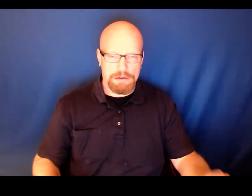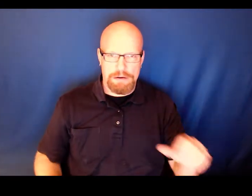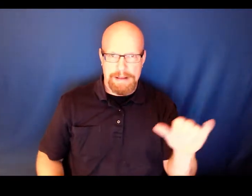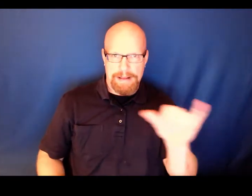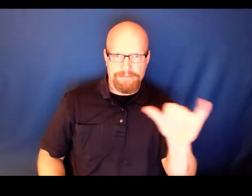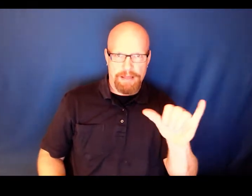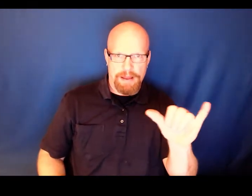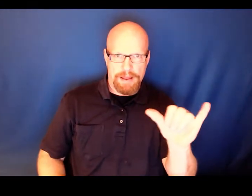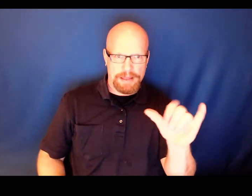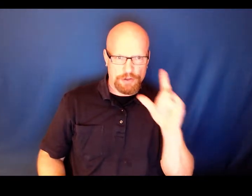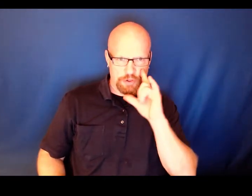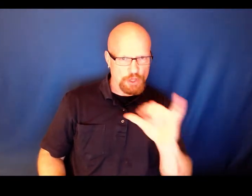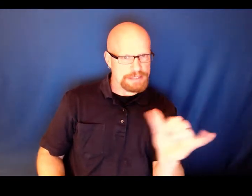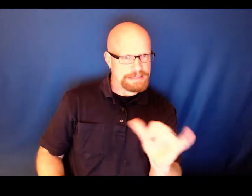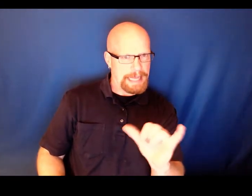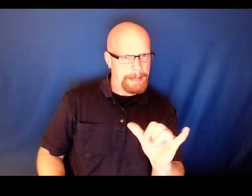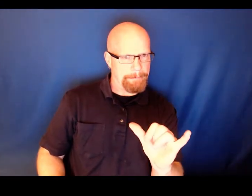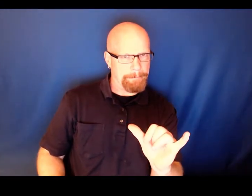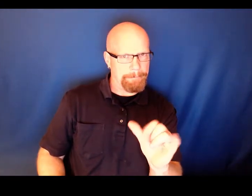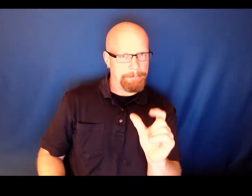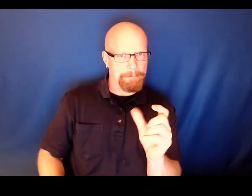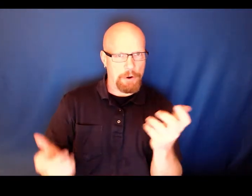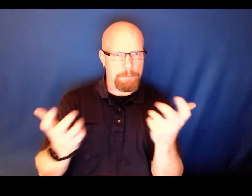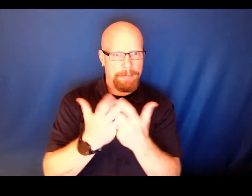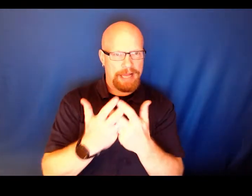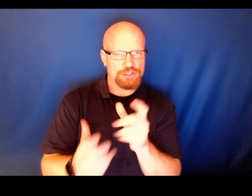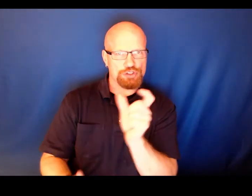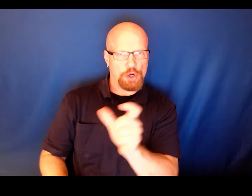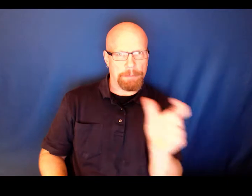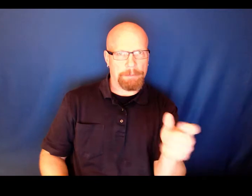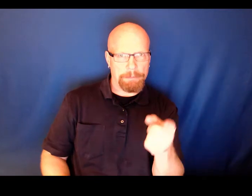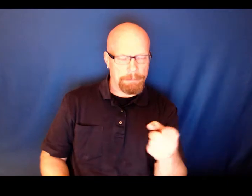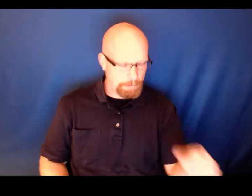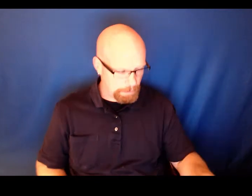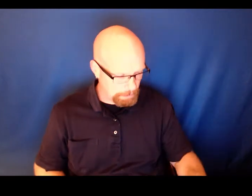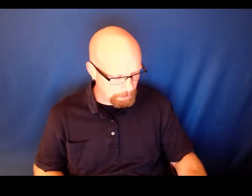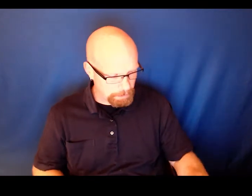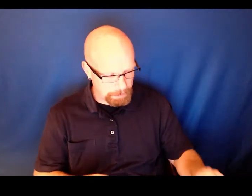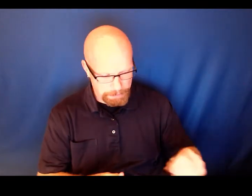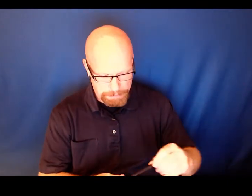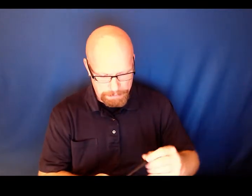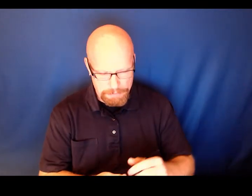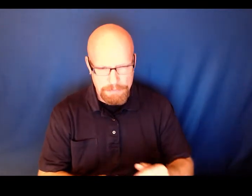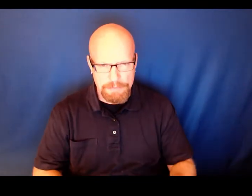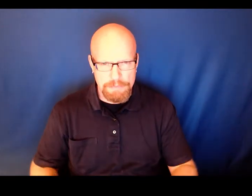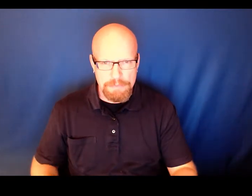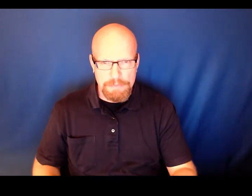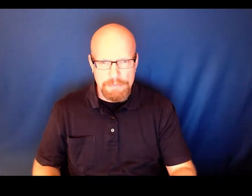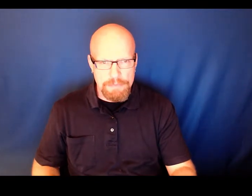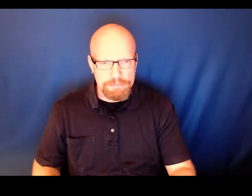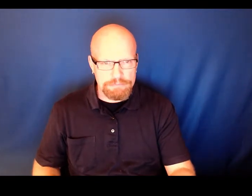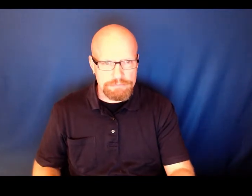Now we have 11x cubed. Now I need a matching term in the other one. I'm looking for one anyways.